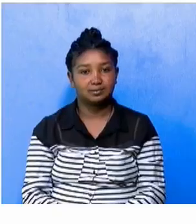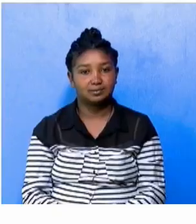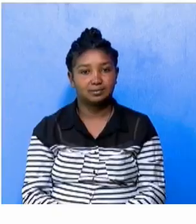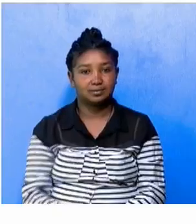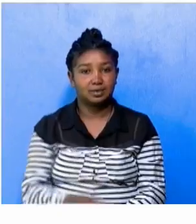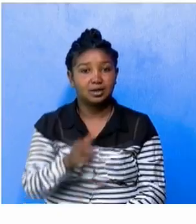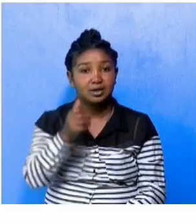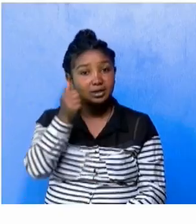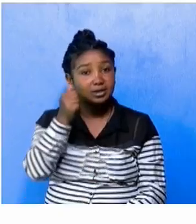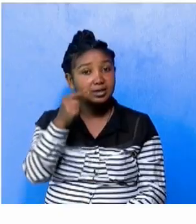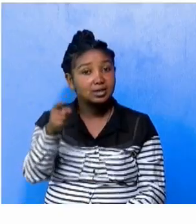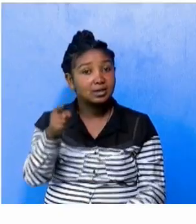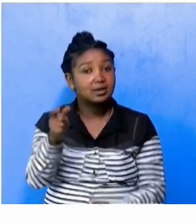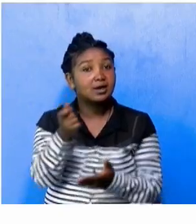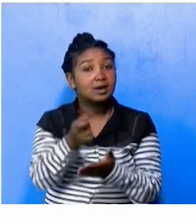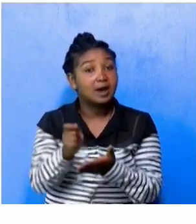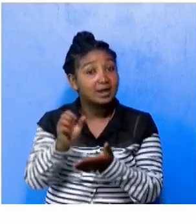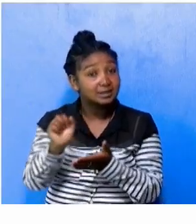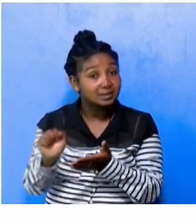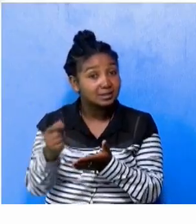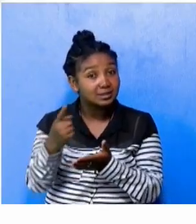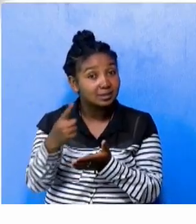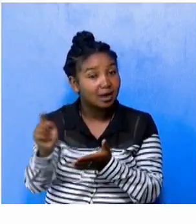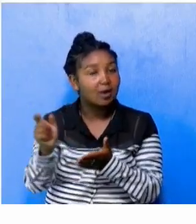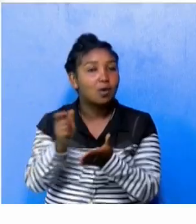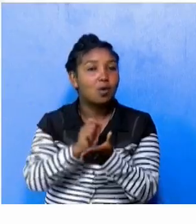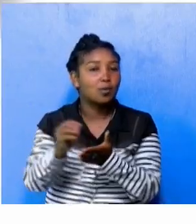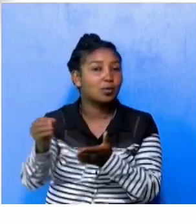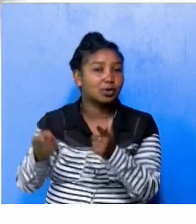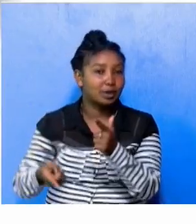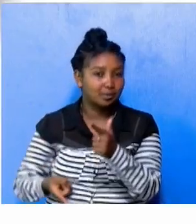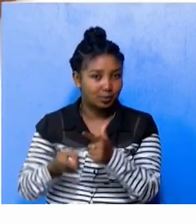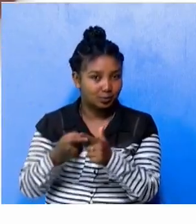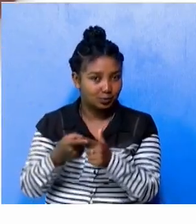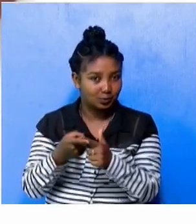He writes the homework. Number 2,